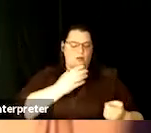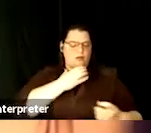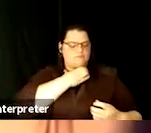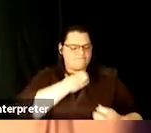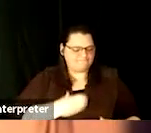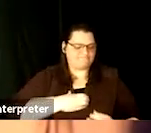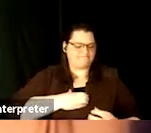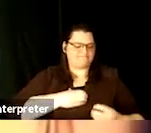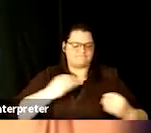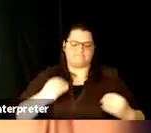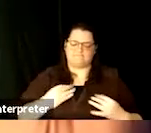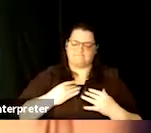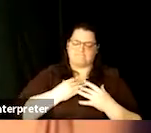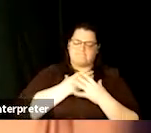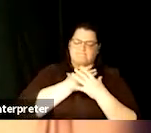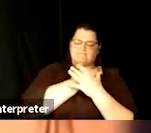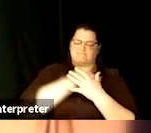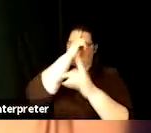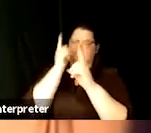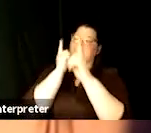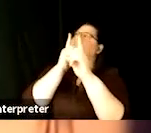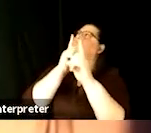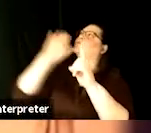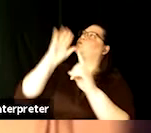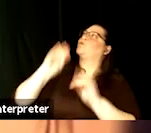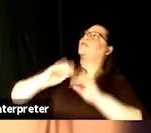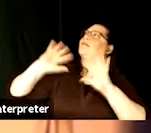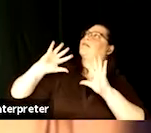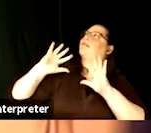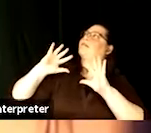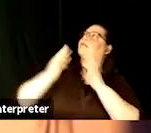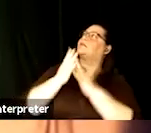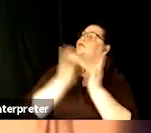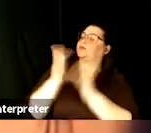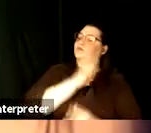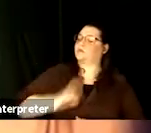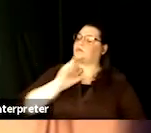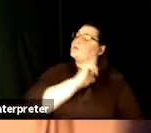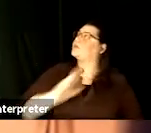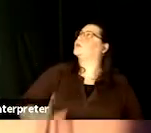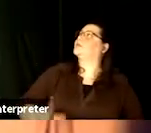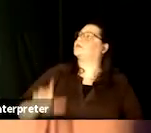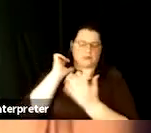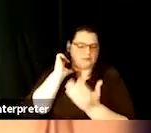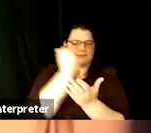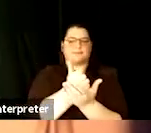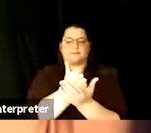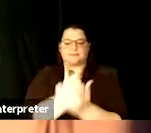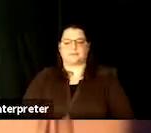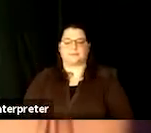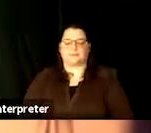festival of everlasting light, through Jesus Christ our Lord. Amen.